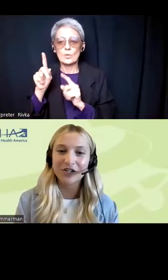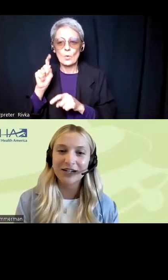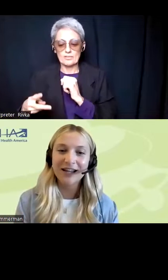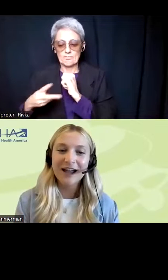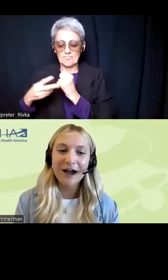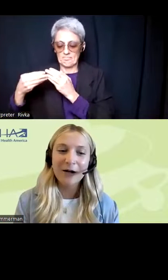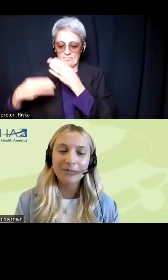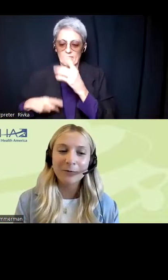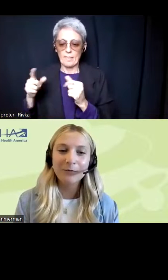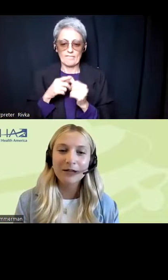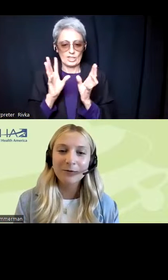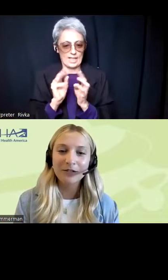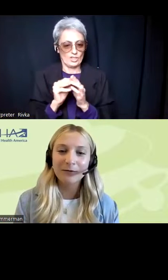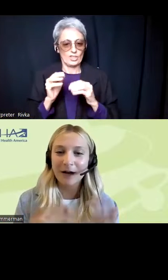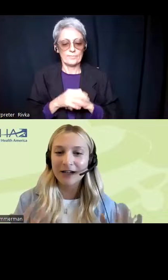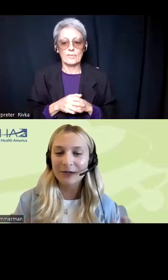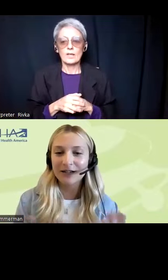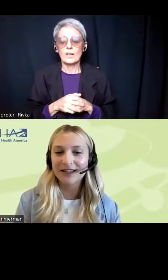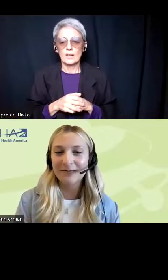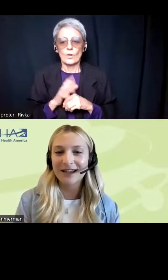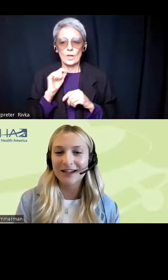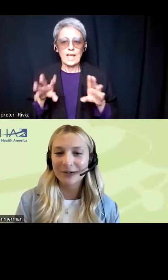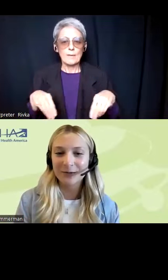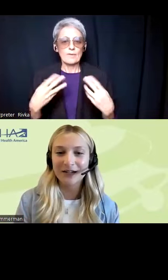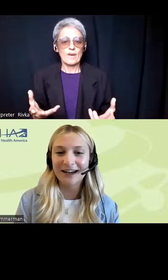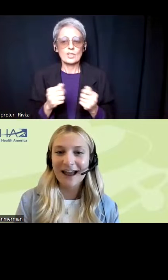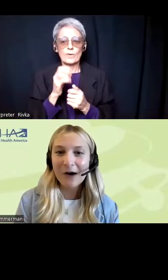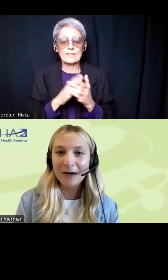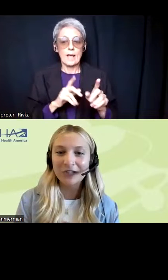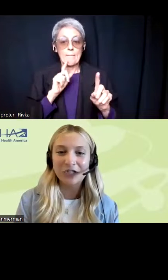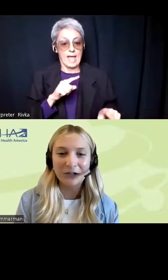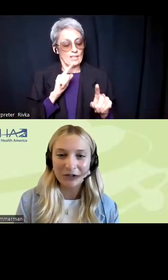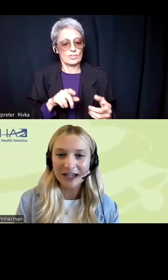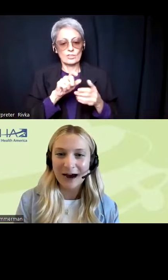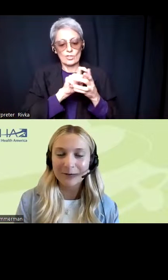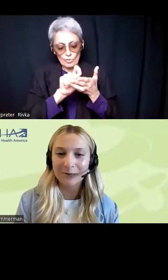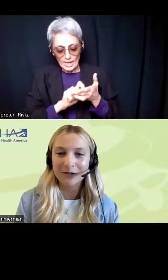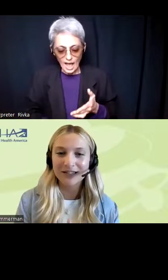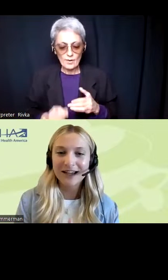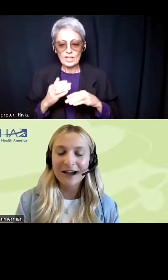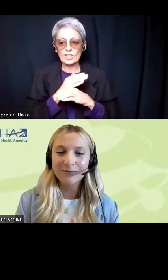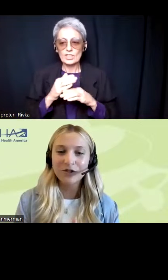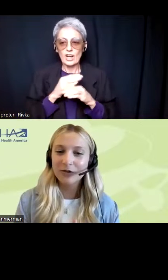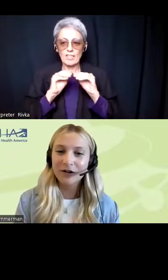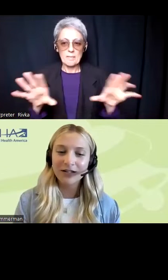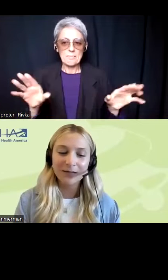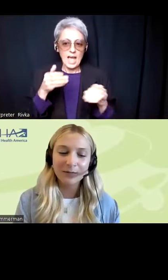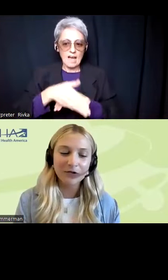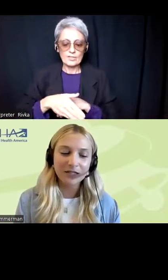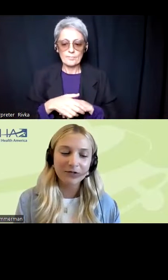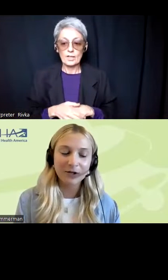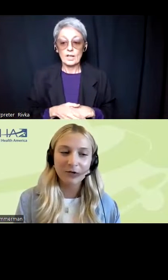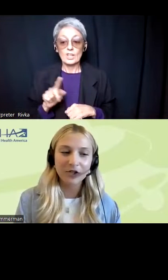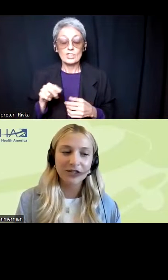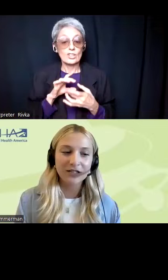first session that we'll be able to provide you with some answers written out and share those afterwards, just regarding some of